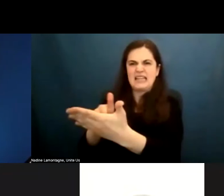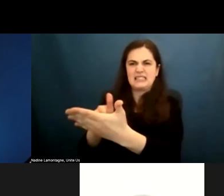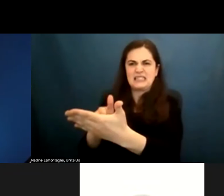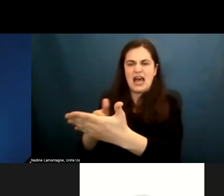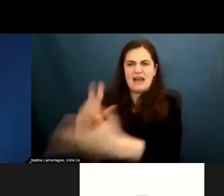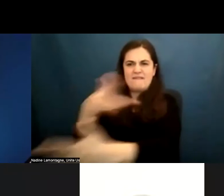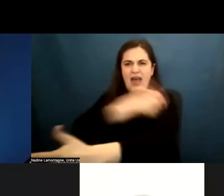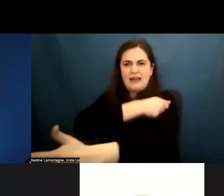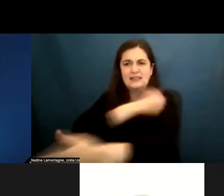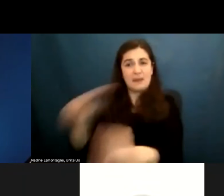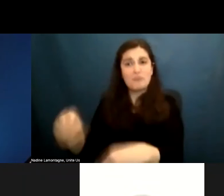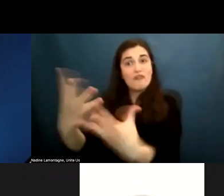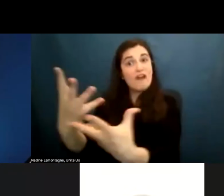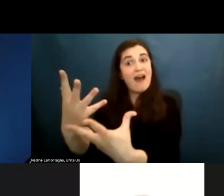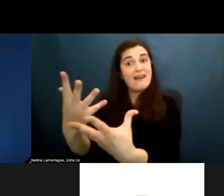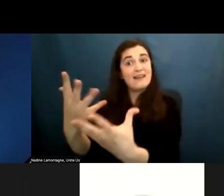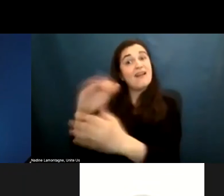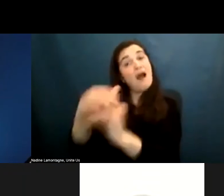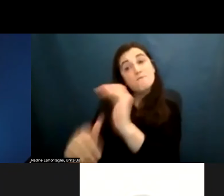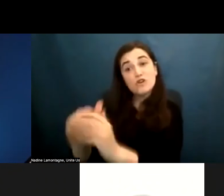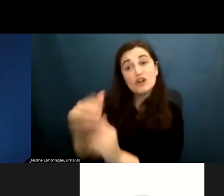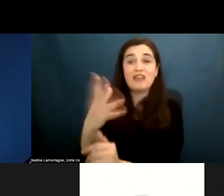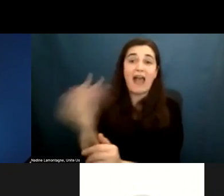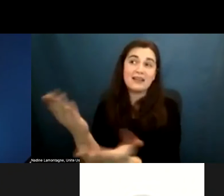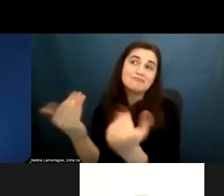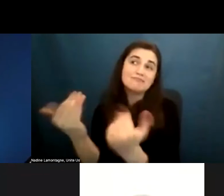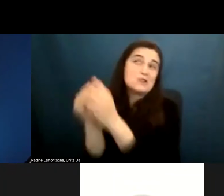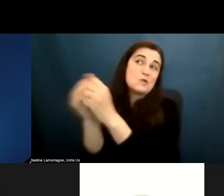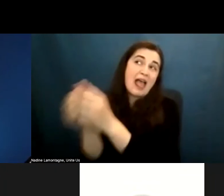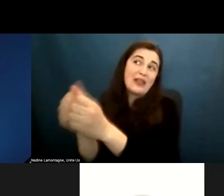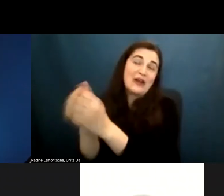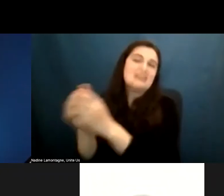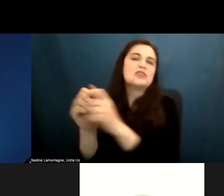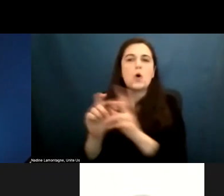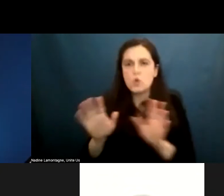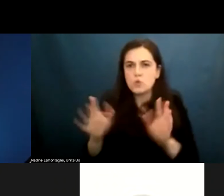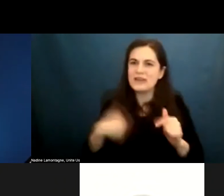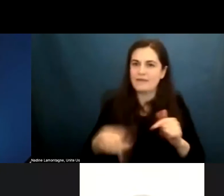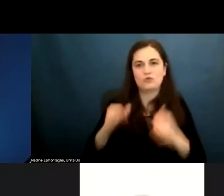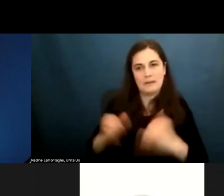moms, that may not be finding that. And I find that incredibly hopeful.